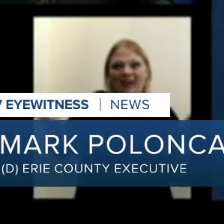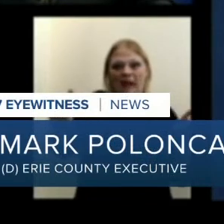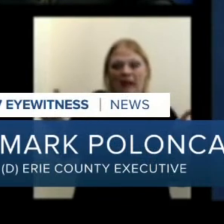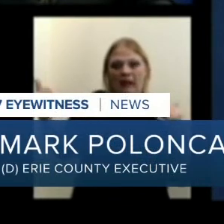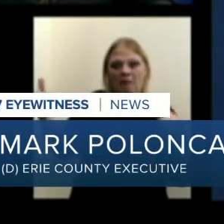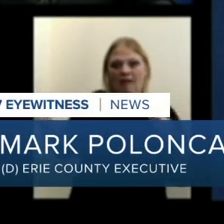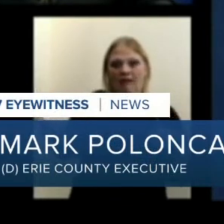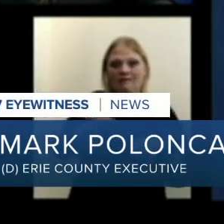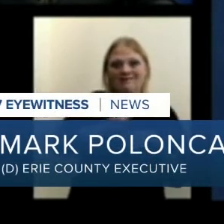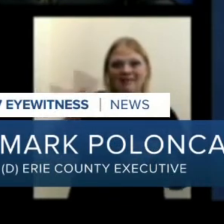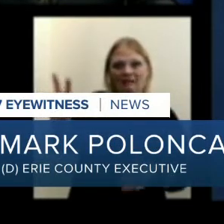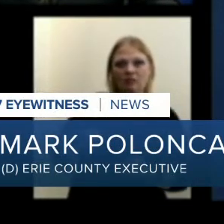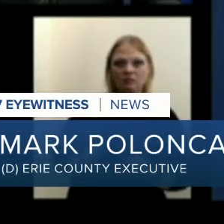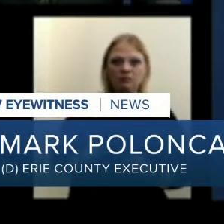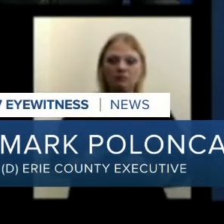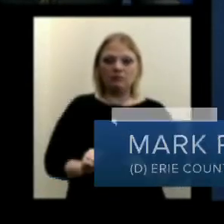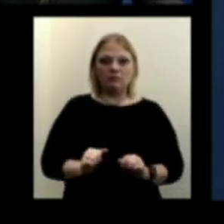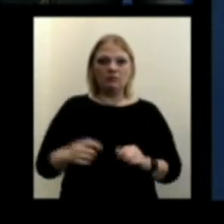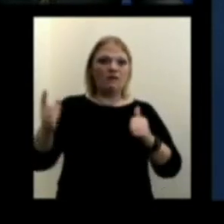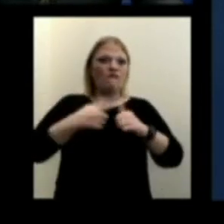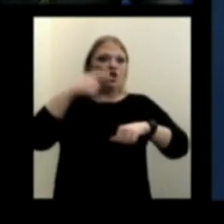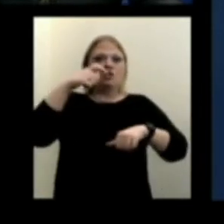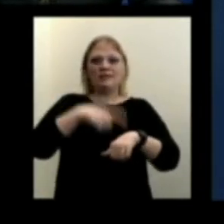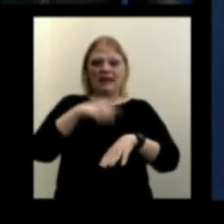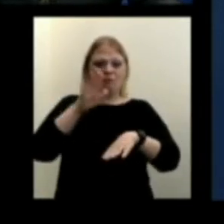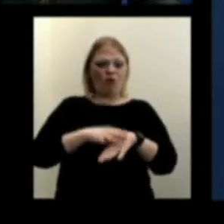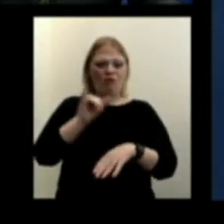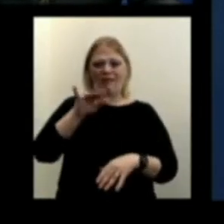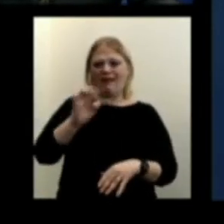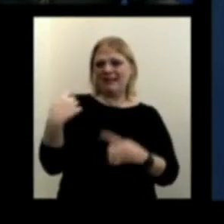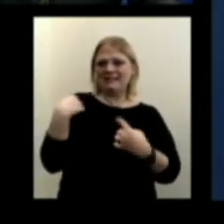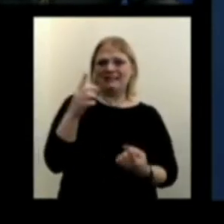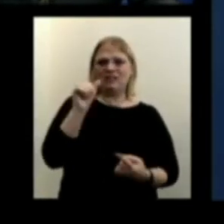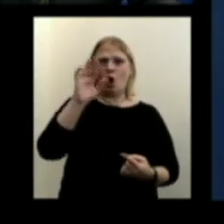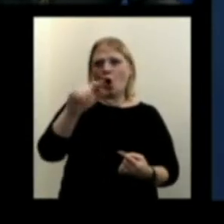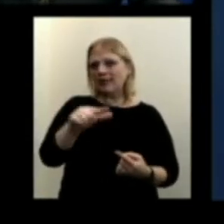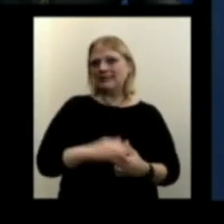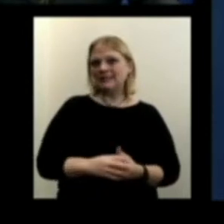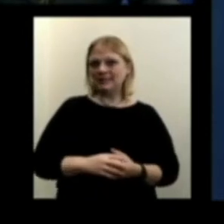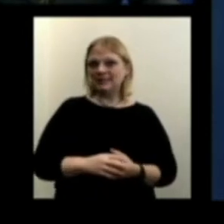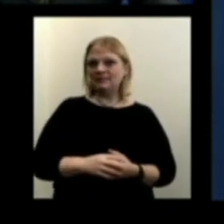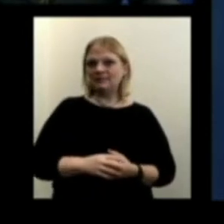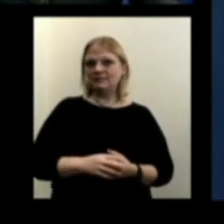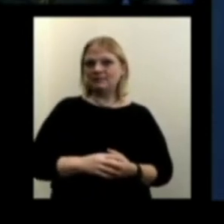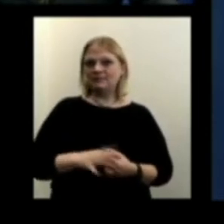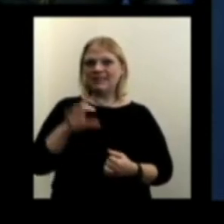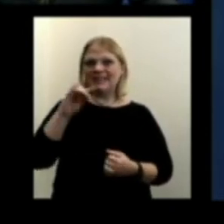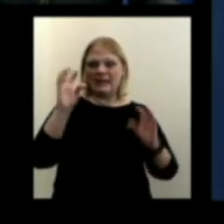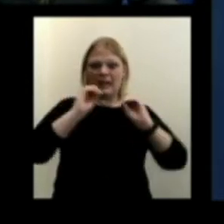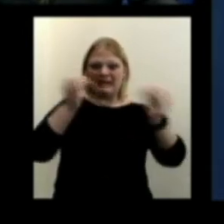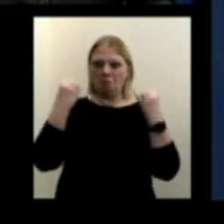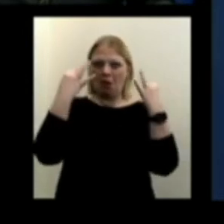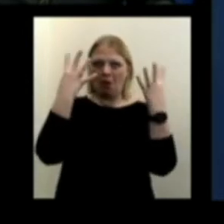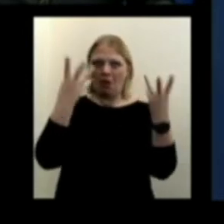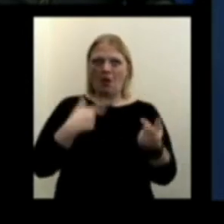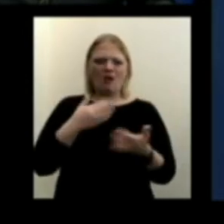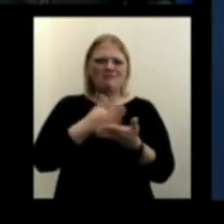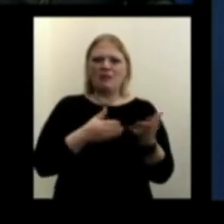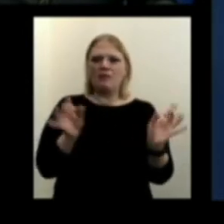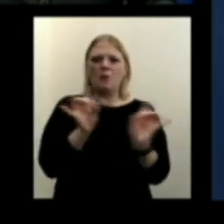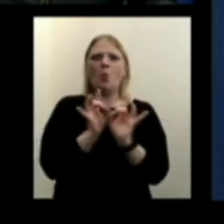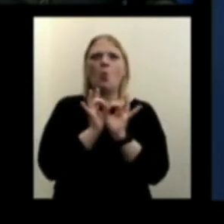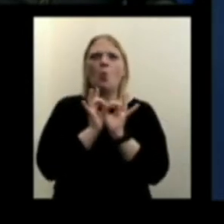7 o'clock. It was the first time I was on the ice since August, and I did nothing that was against the rules.